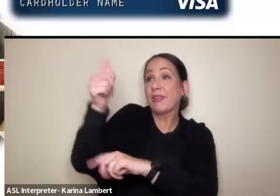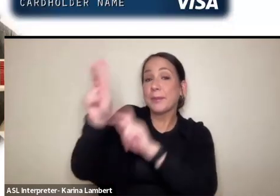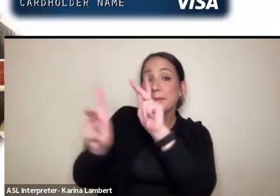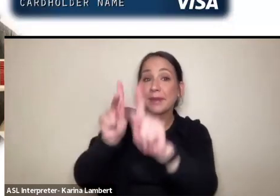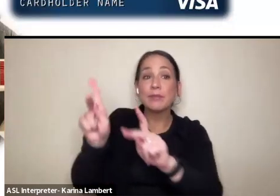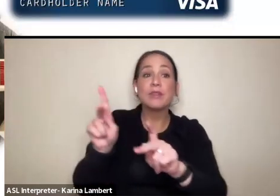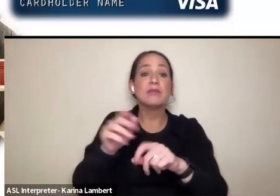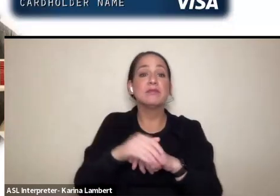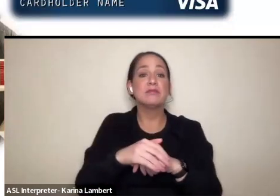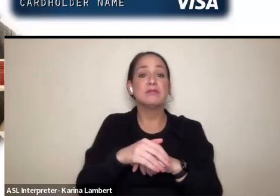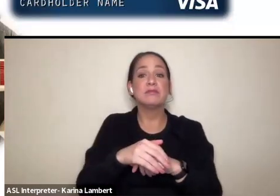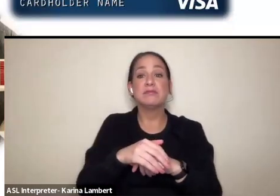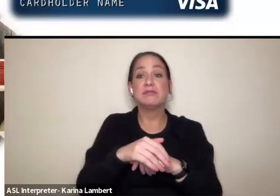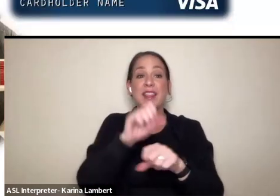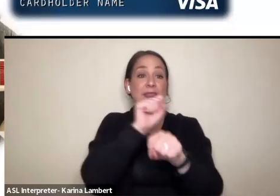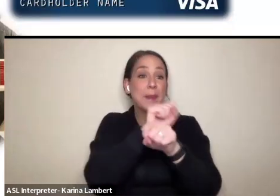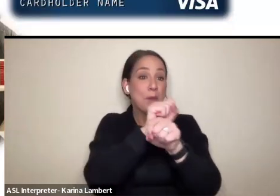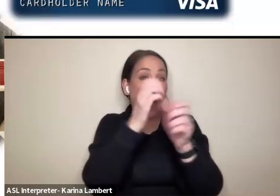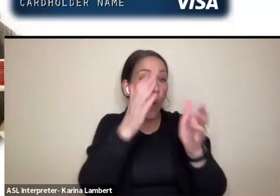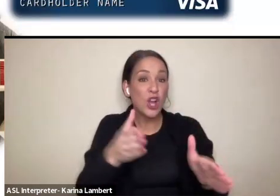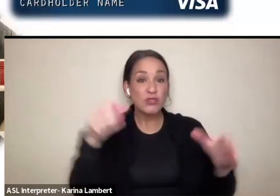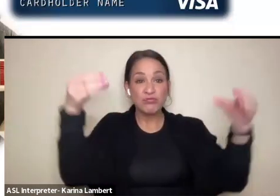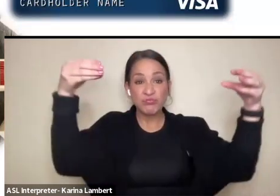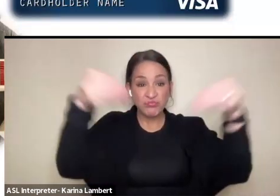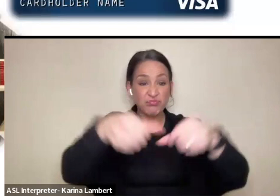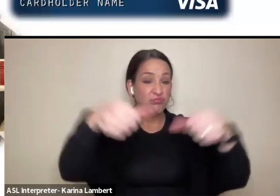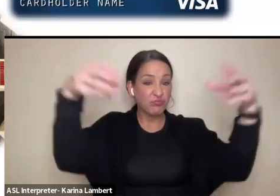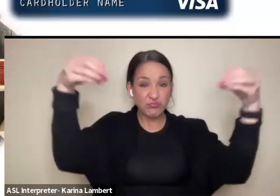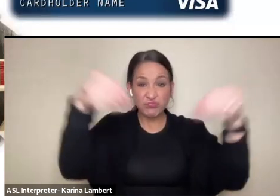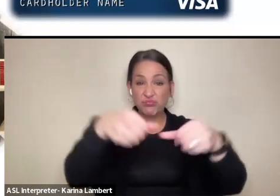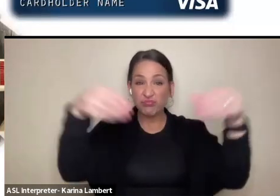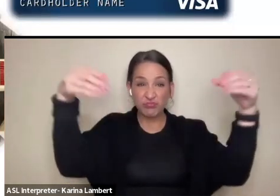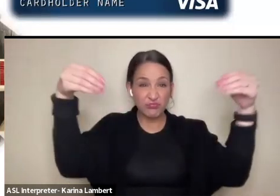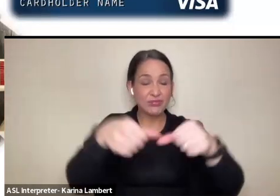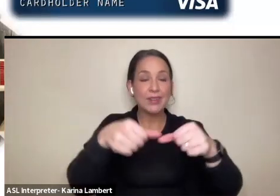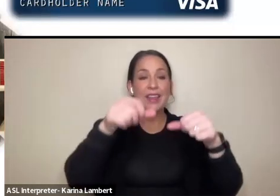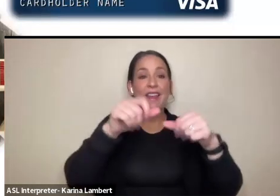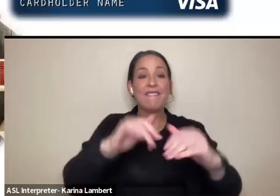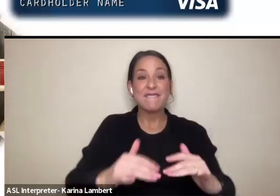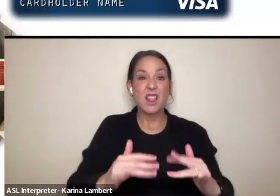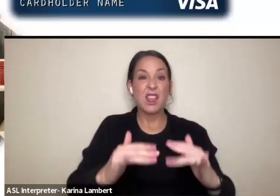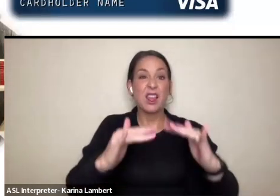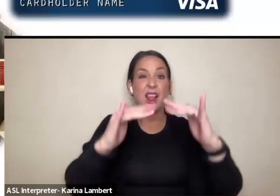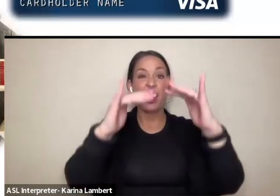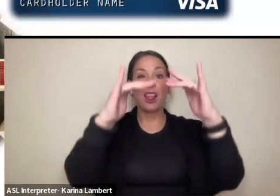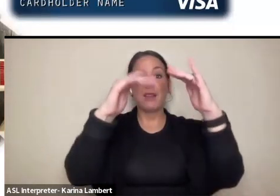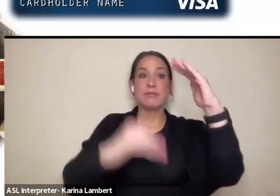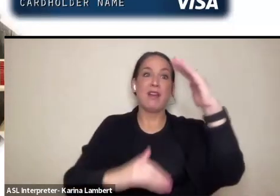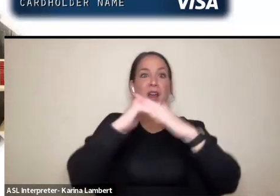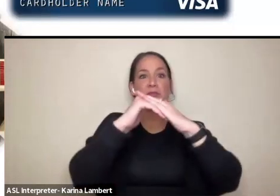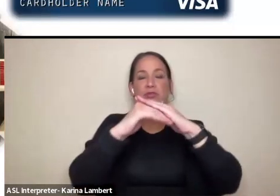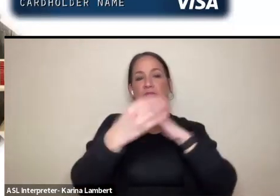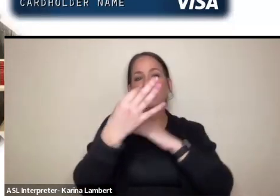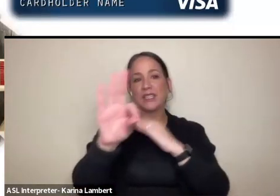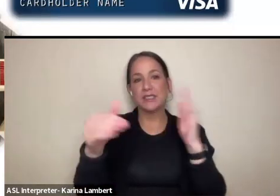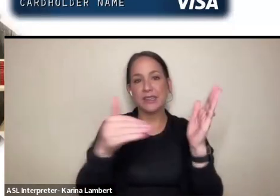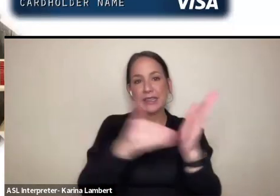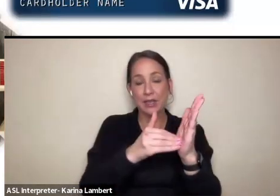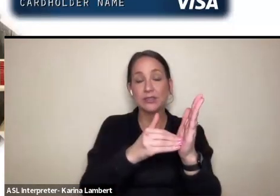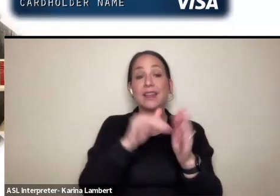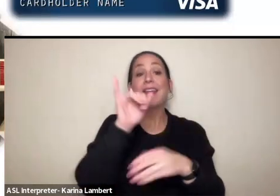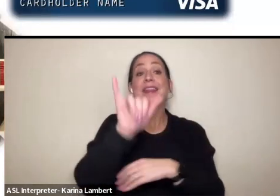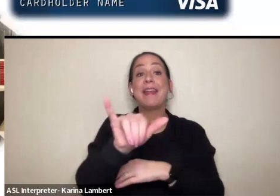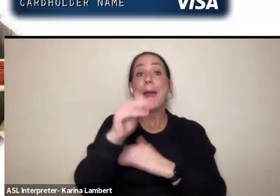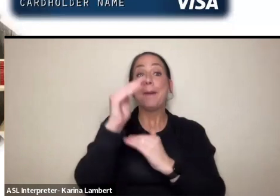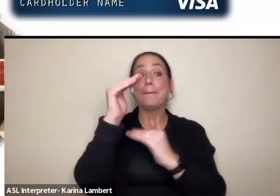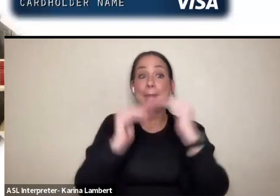from an employer. That bucket can be filled every year up to 19,000. That balance can continue to grow,